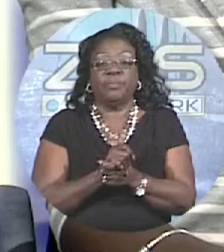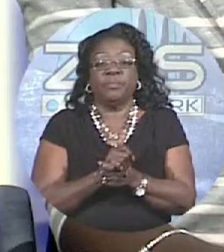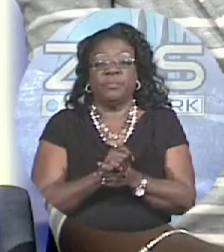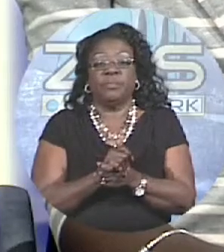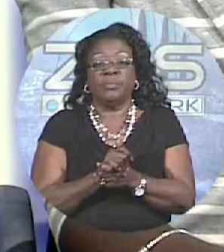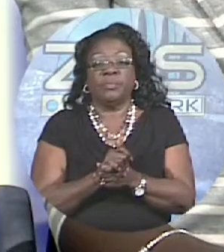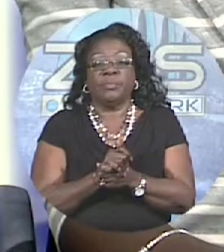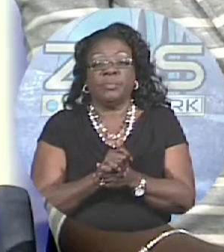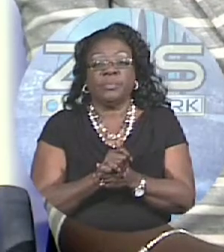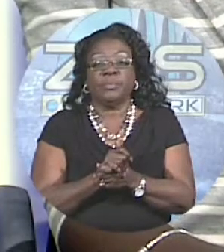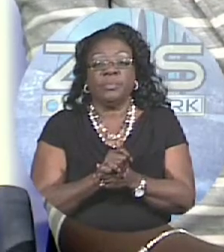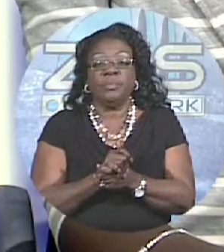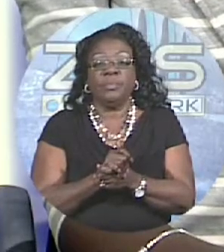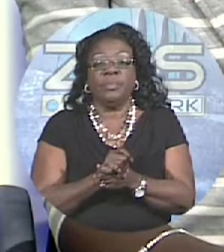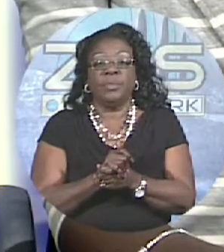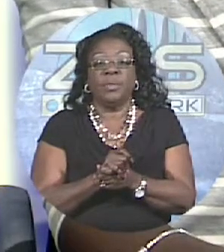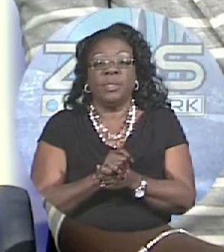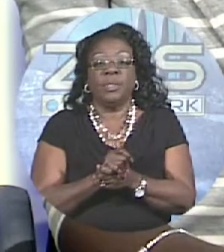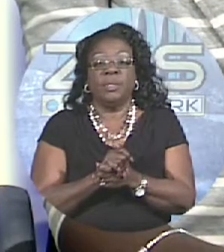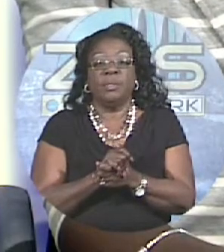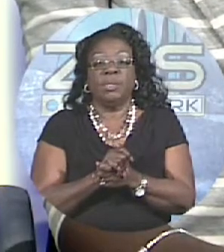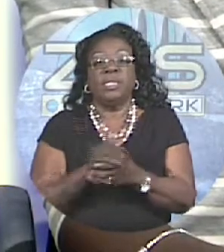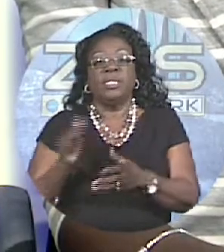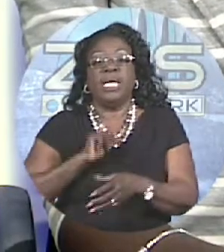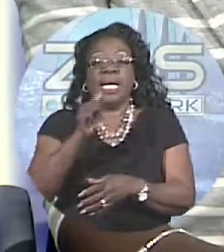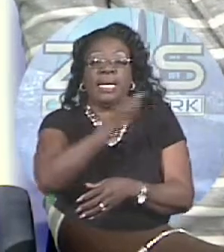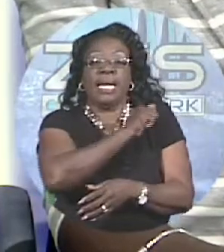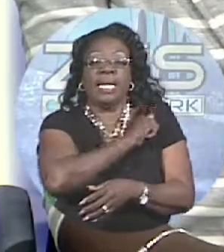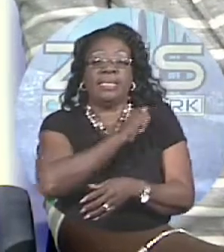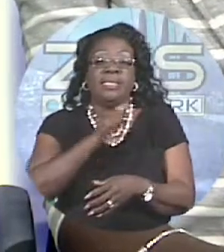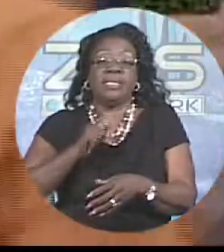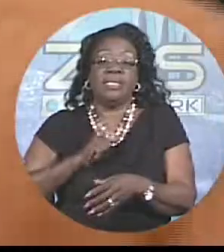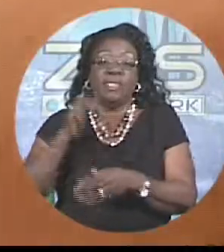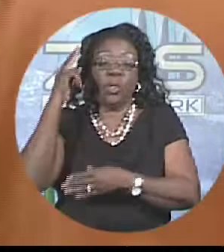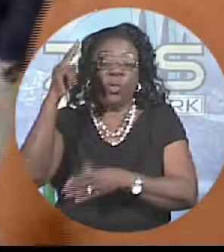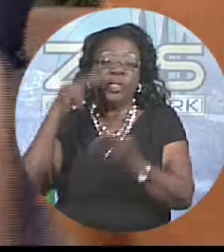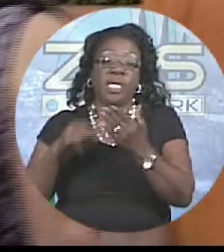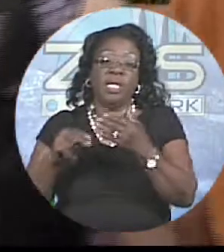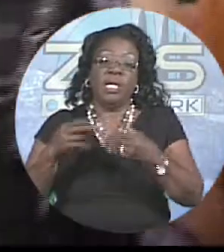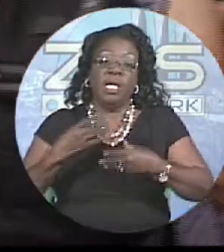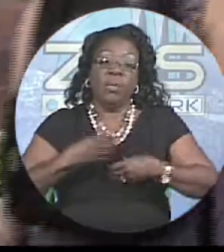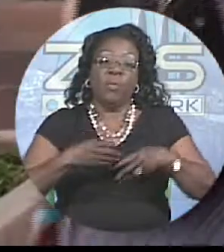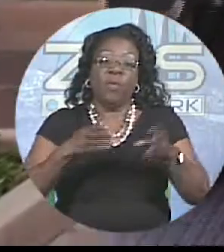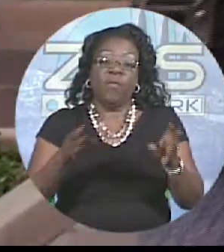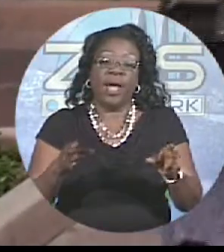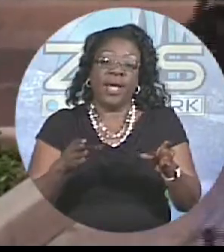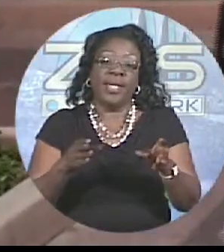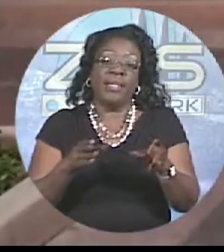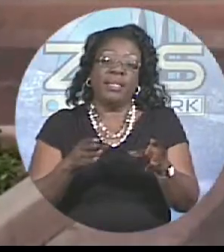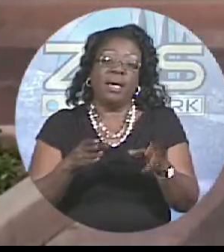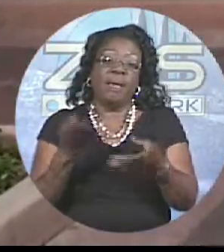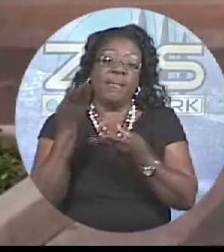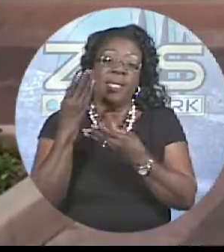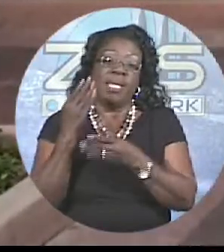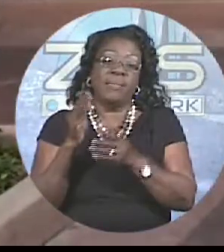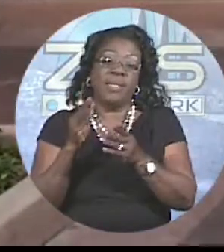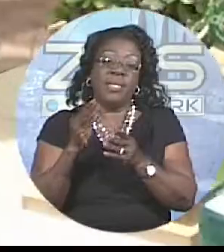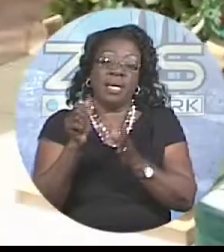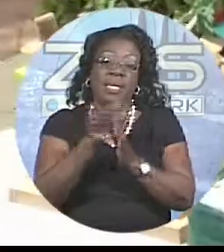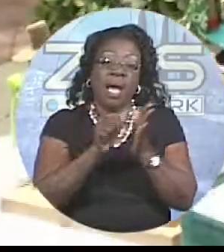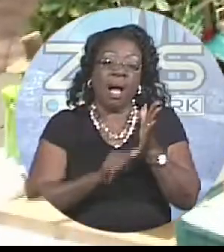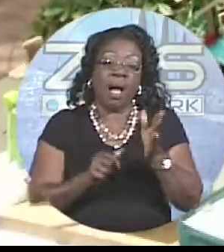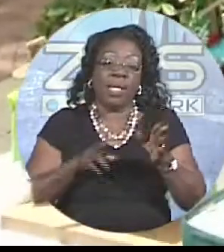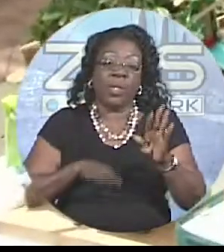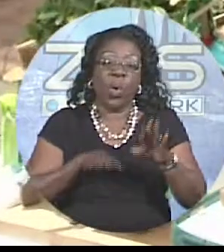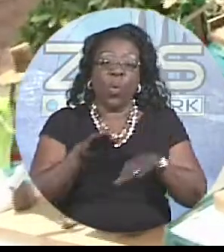The Atlantis Paradise Island Resort launched Art Walk at Marina Village in hopes of providing guests with a unique Bahamian experience. The